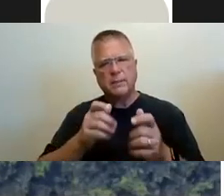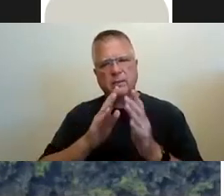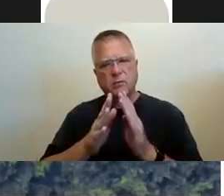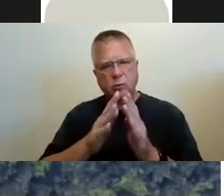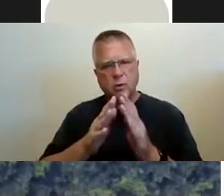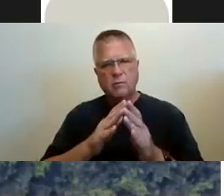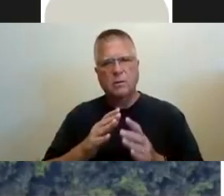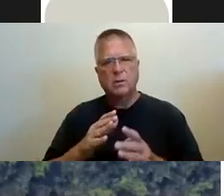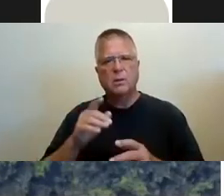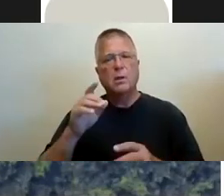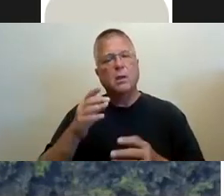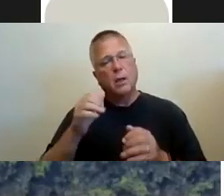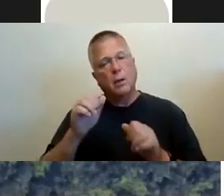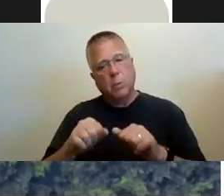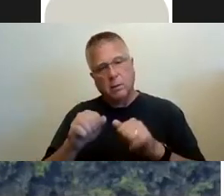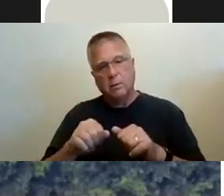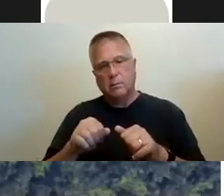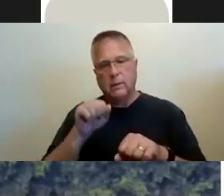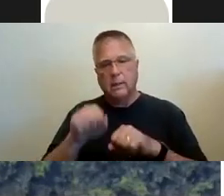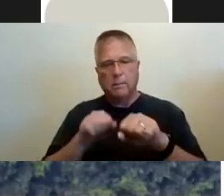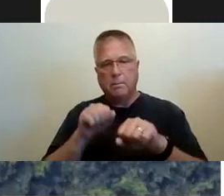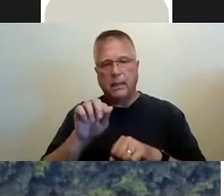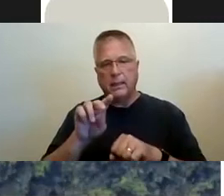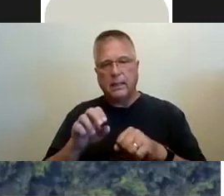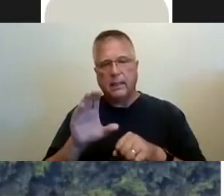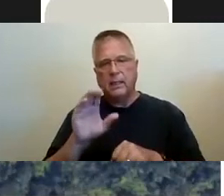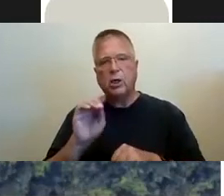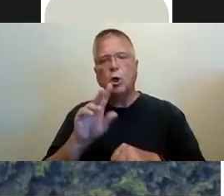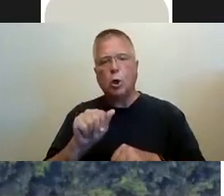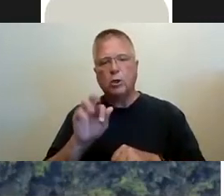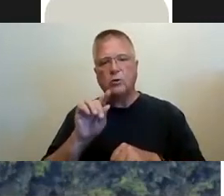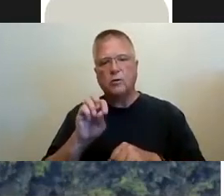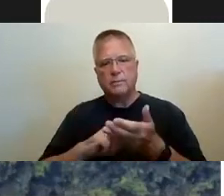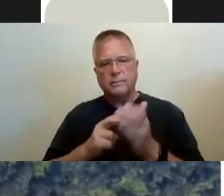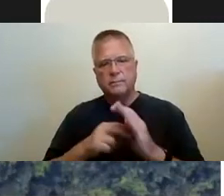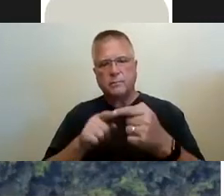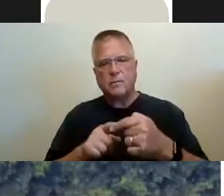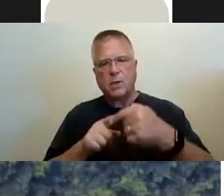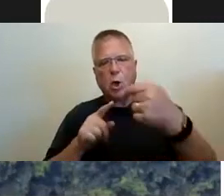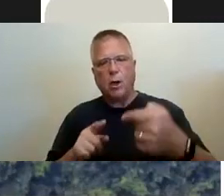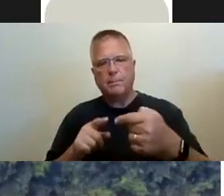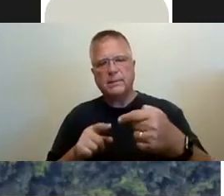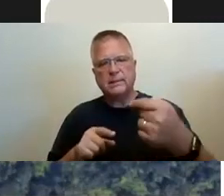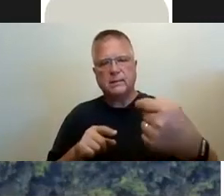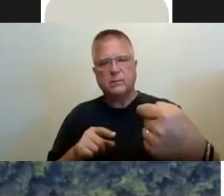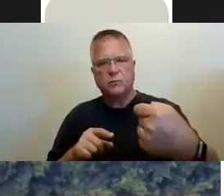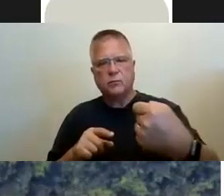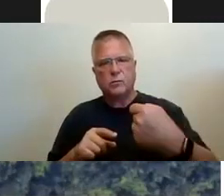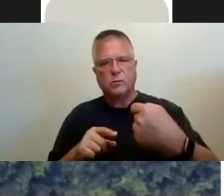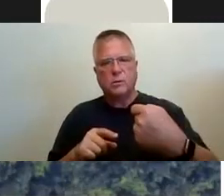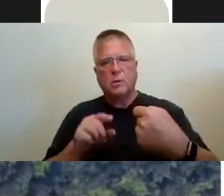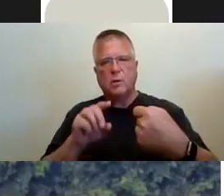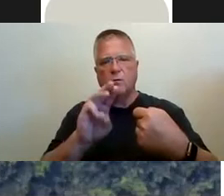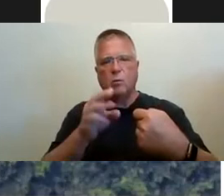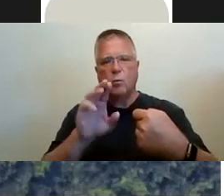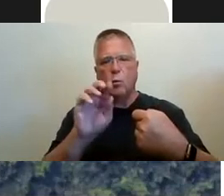a contra-flow, meaning one that goes in the opposite direction of travel, a contra-flow bike lane from Whiteman Street all the way